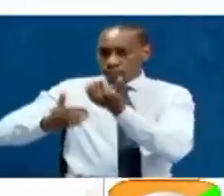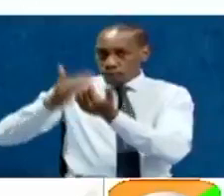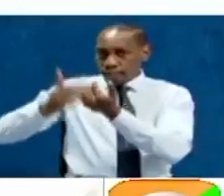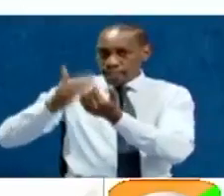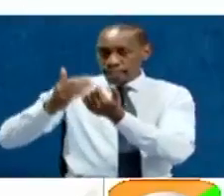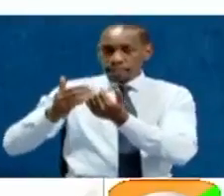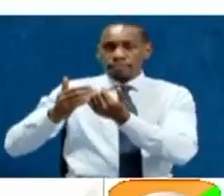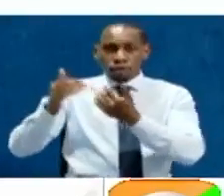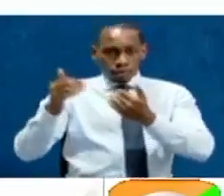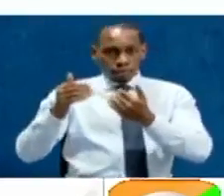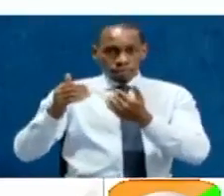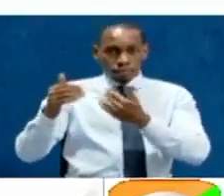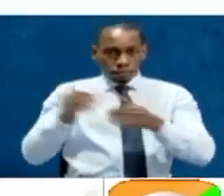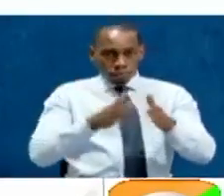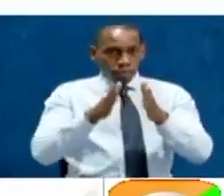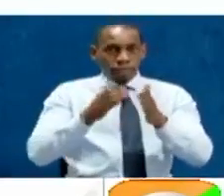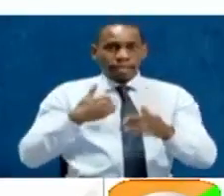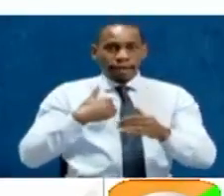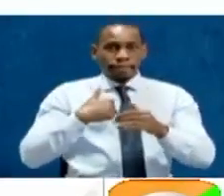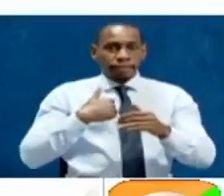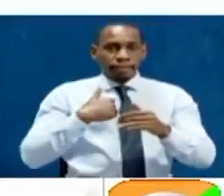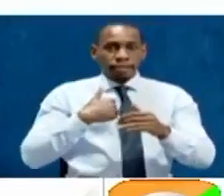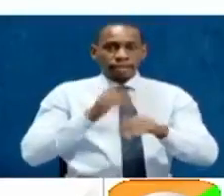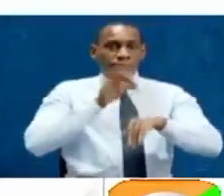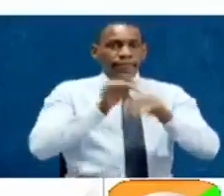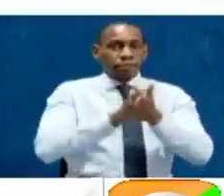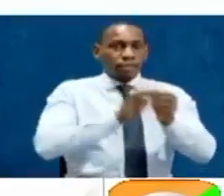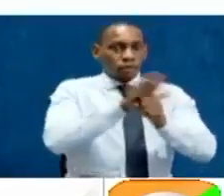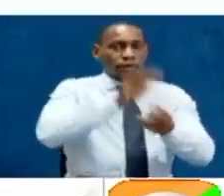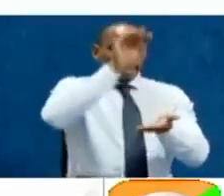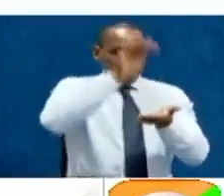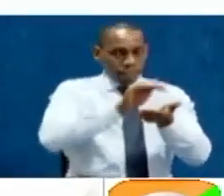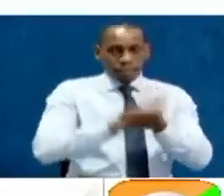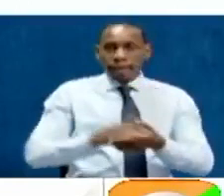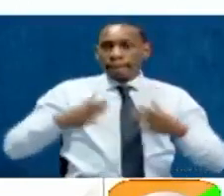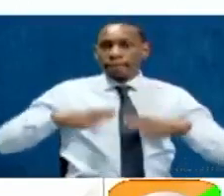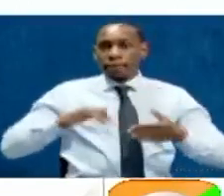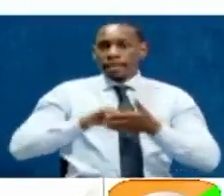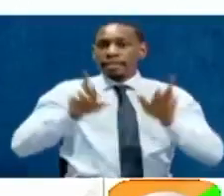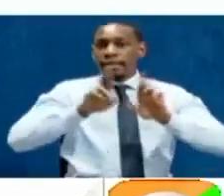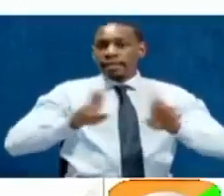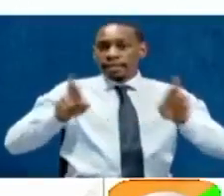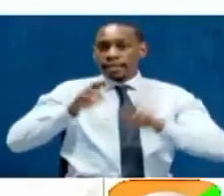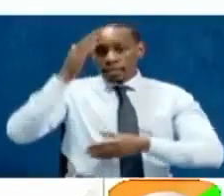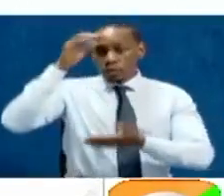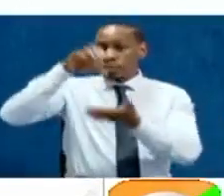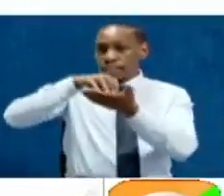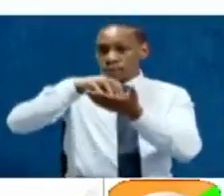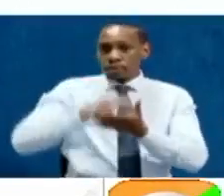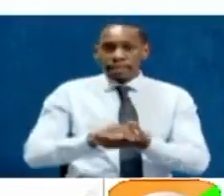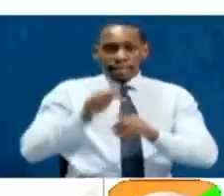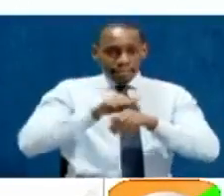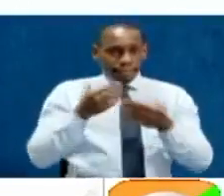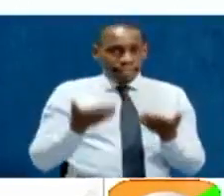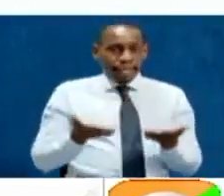treatment, your chances of complications with COVID will be reduced. For those who already know their status, this is